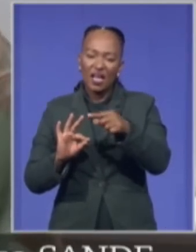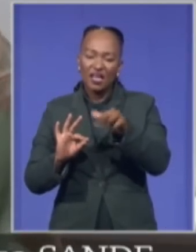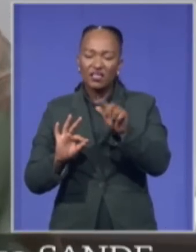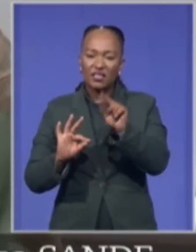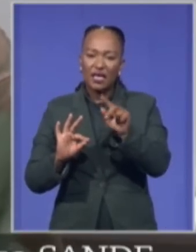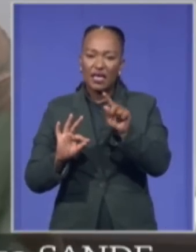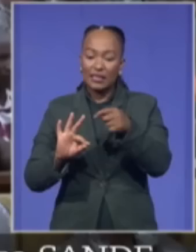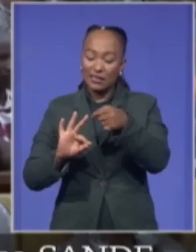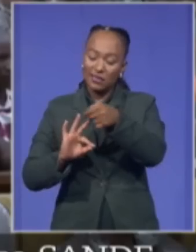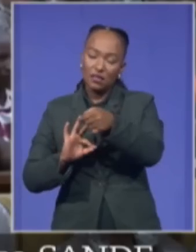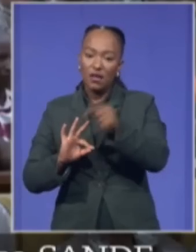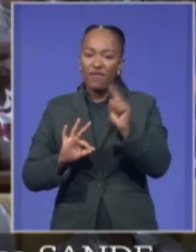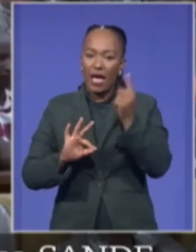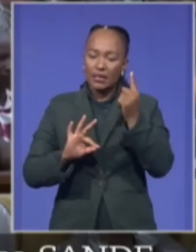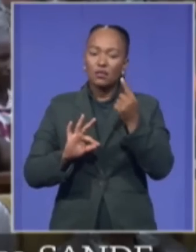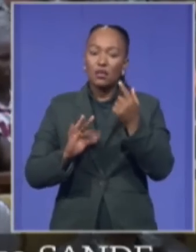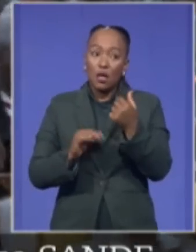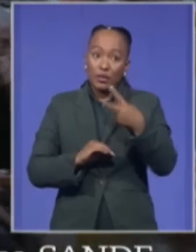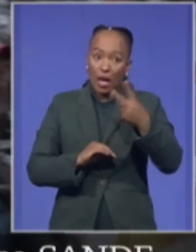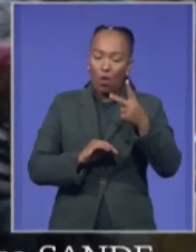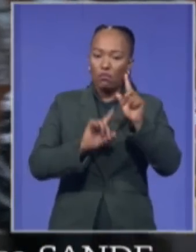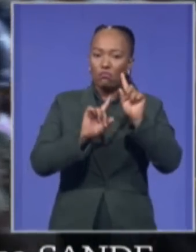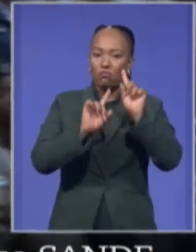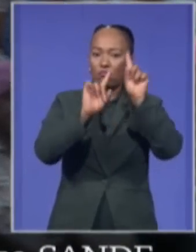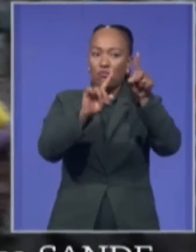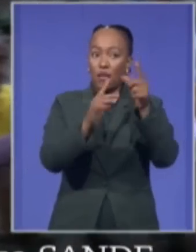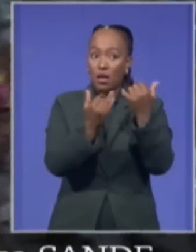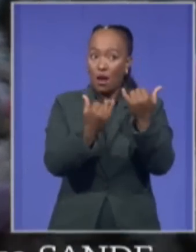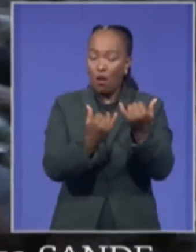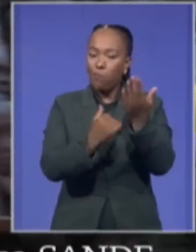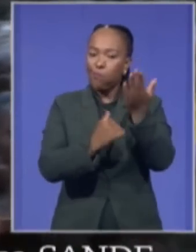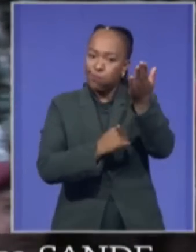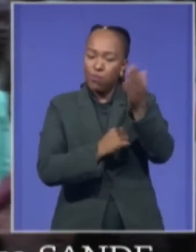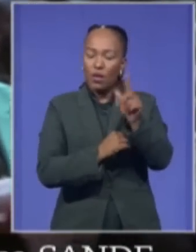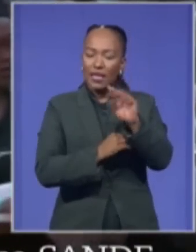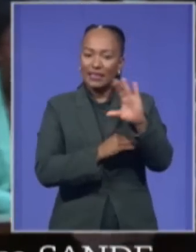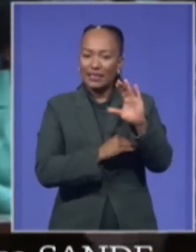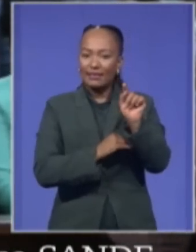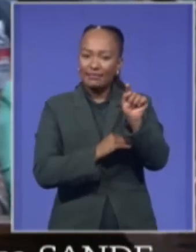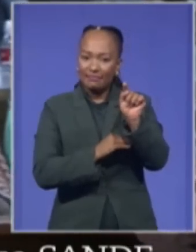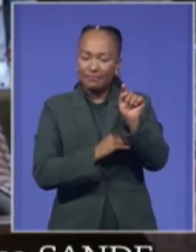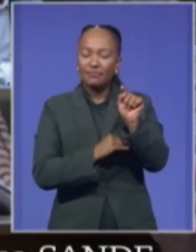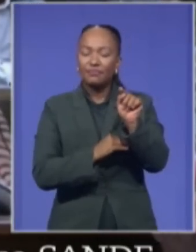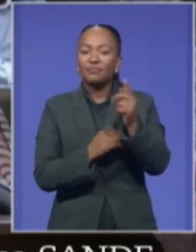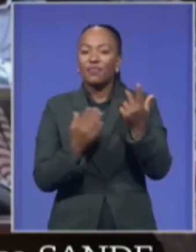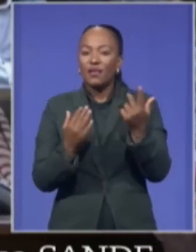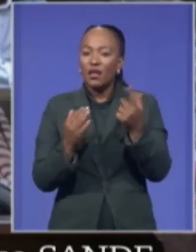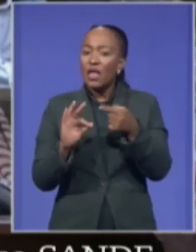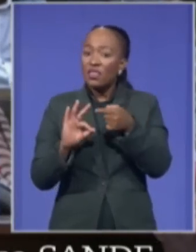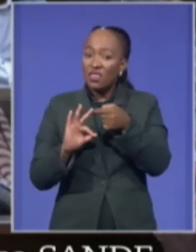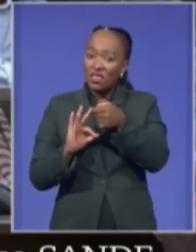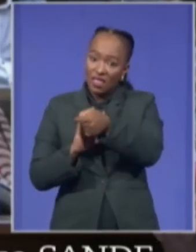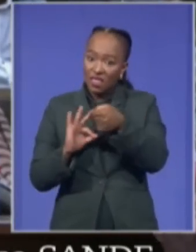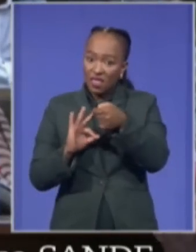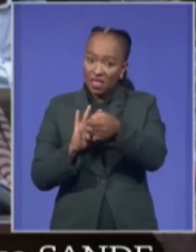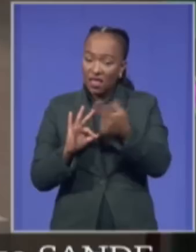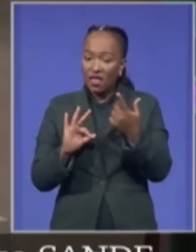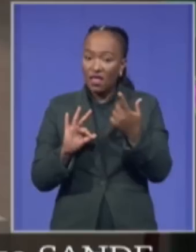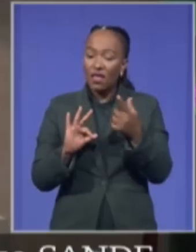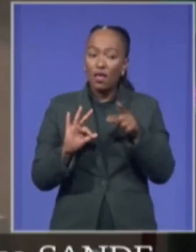that they were at now, whereby they gave all the commanders when they